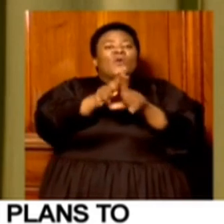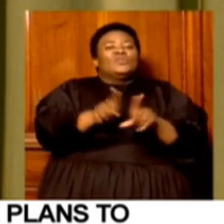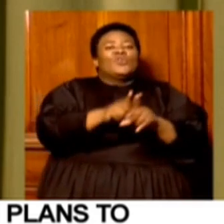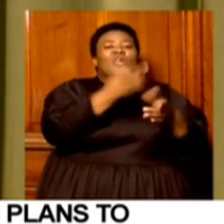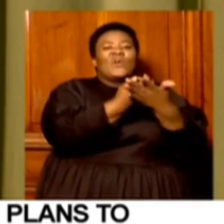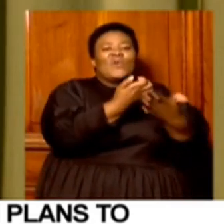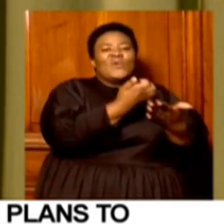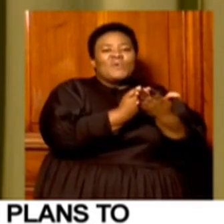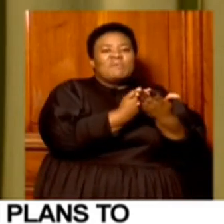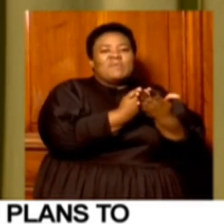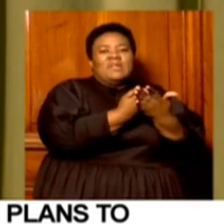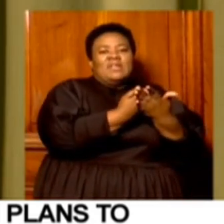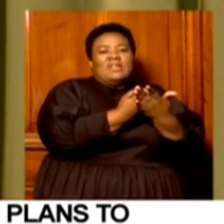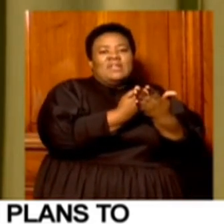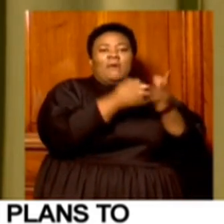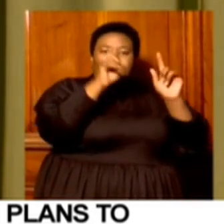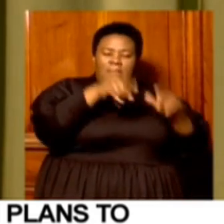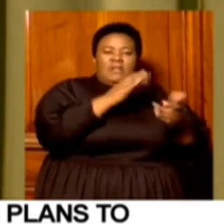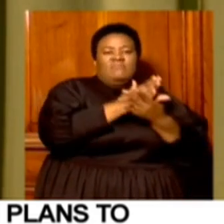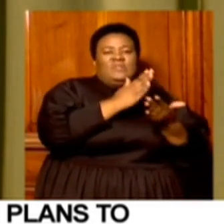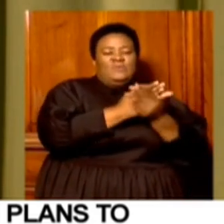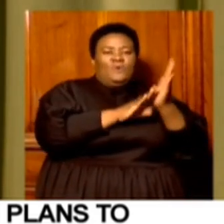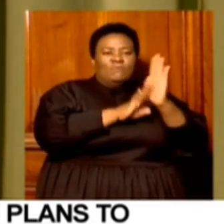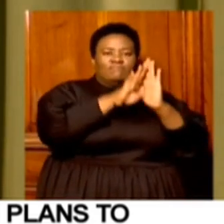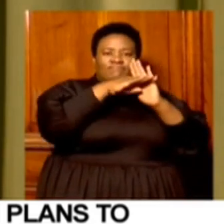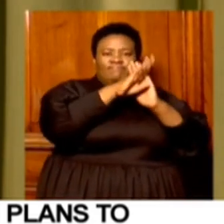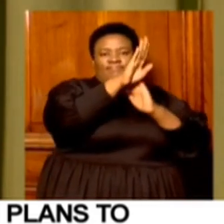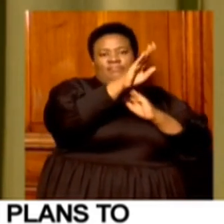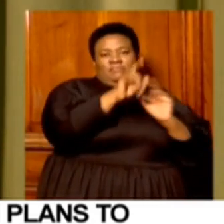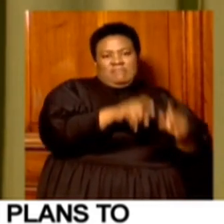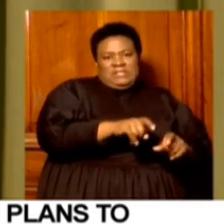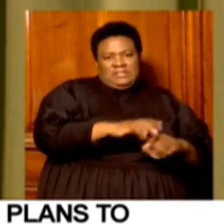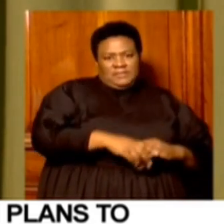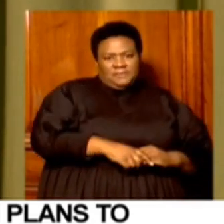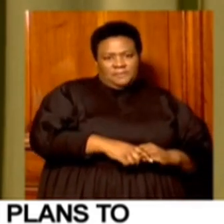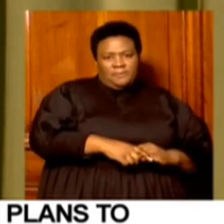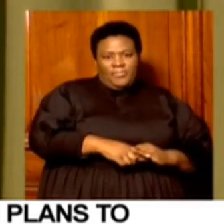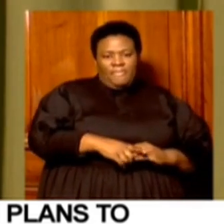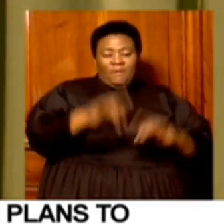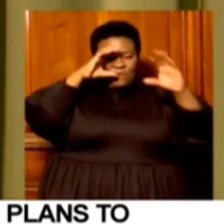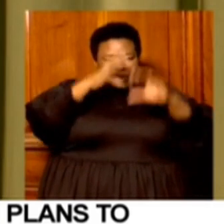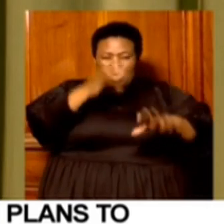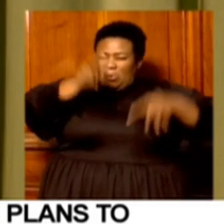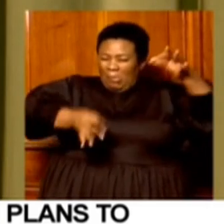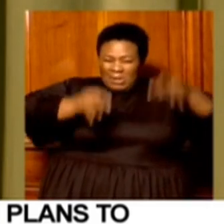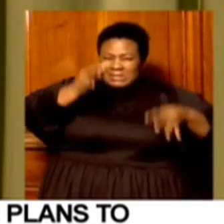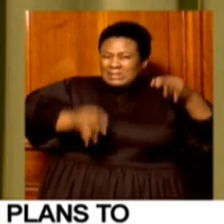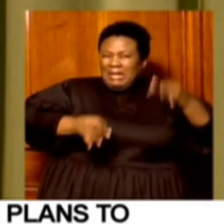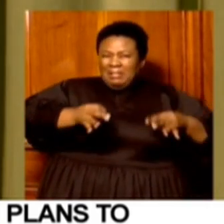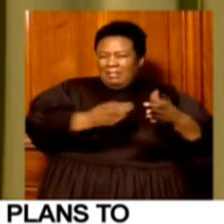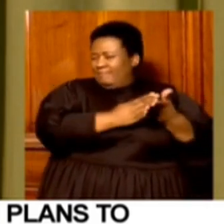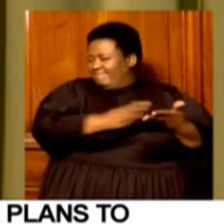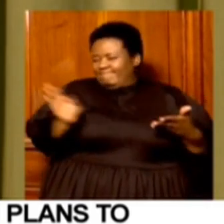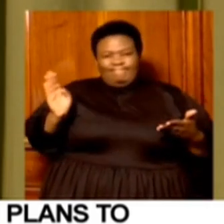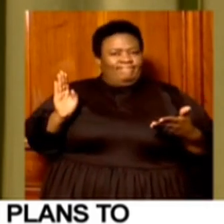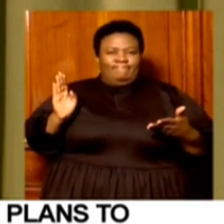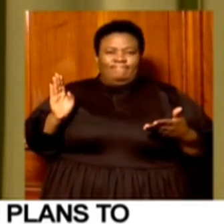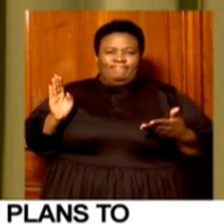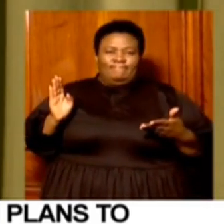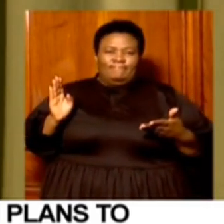considerations. Not political. We have extinguished the political in our